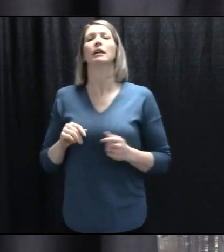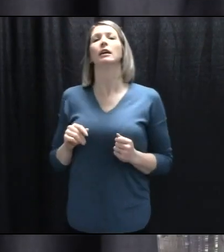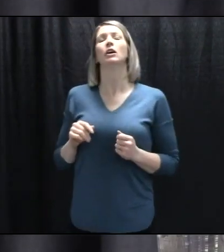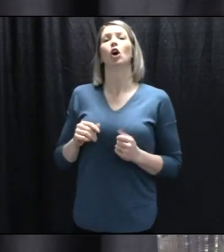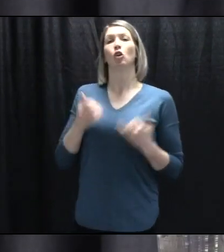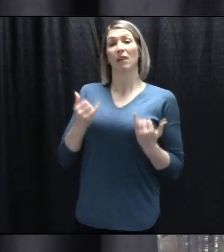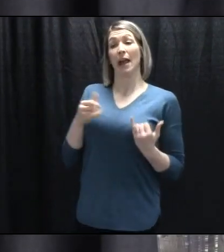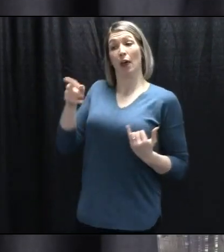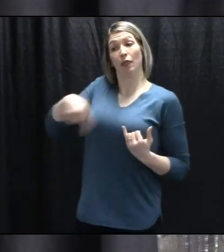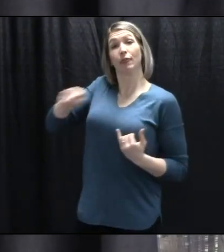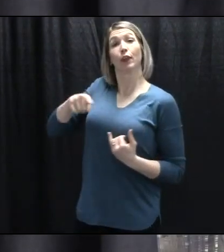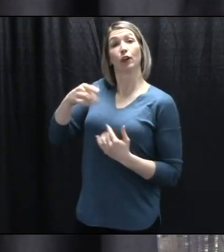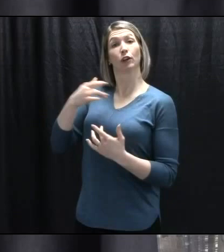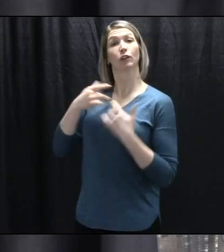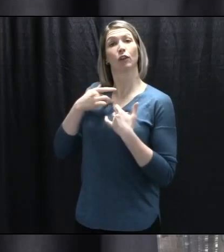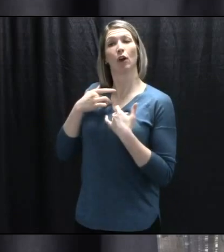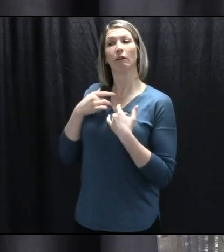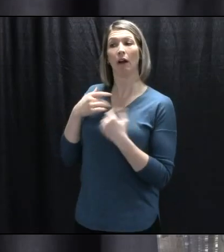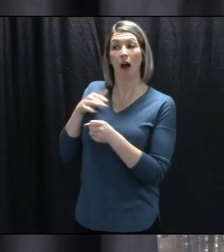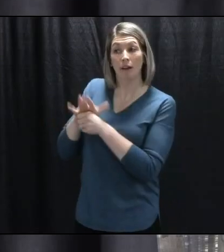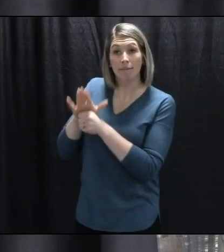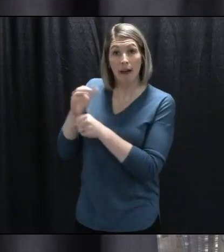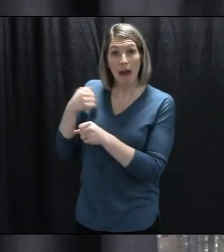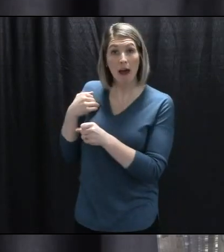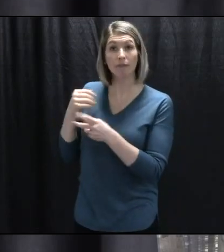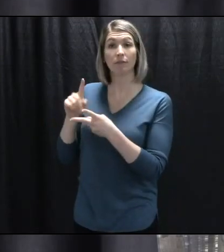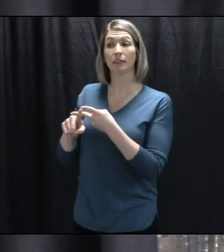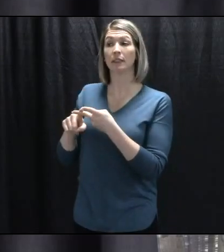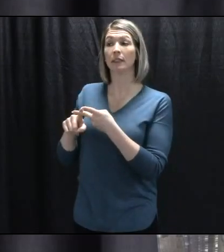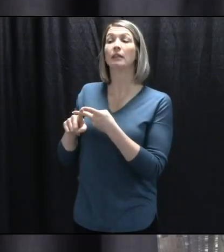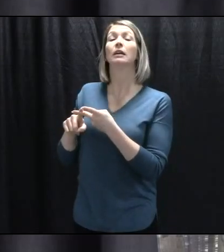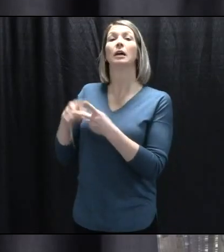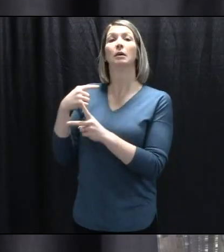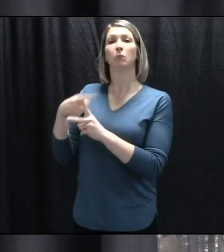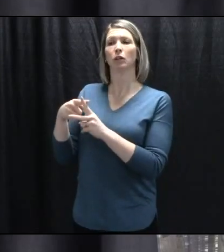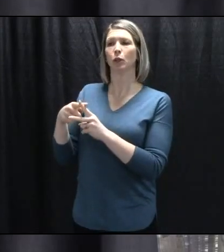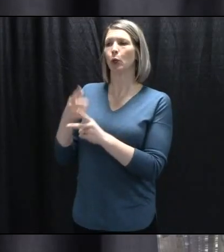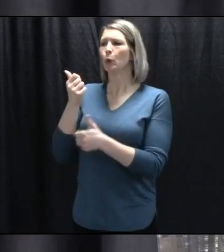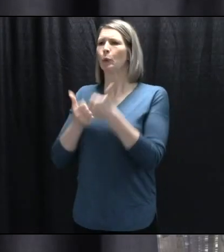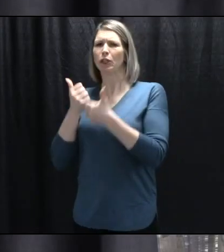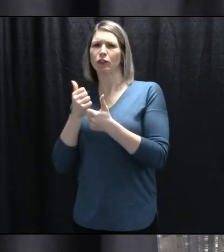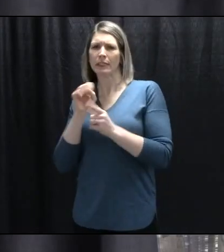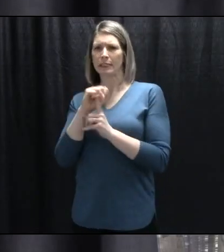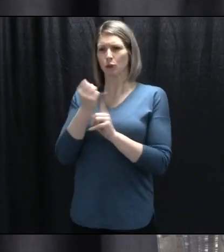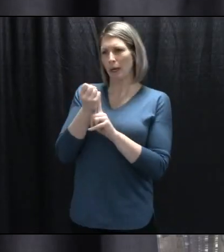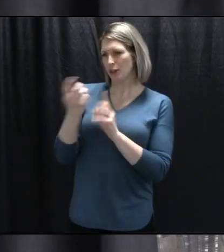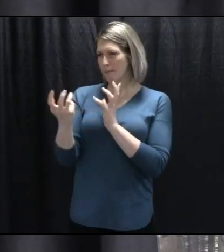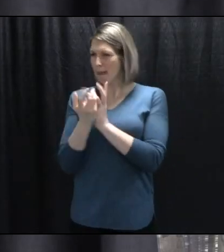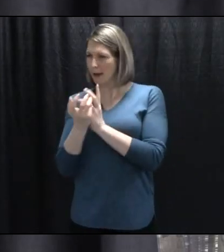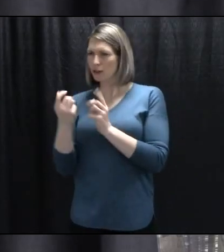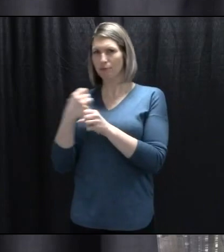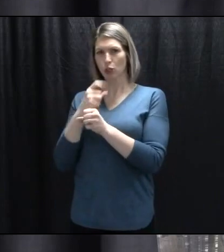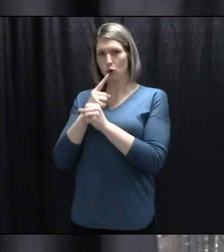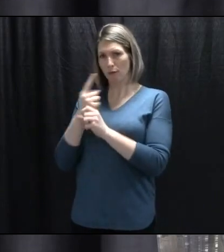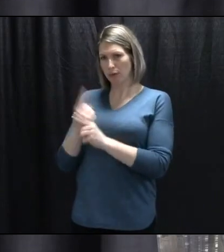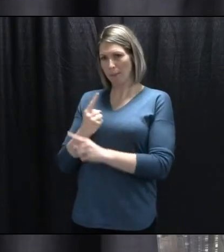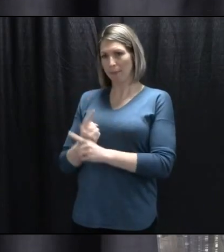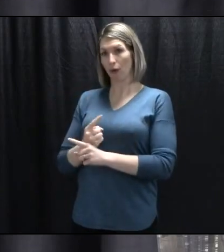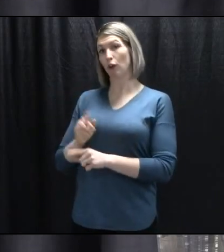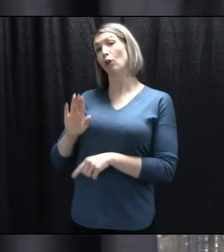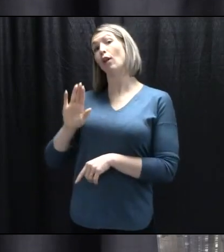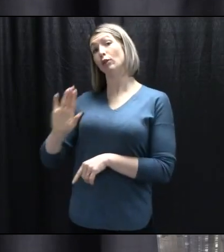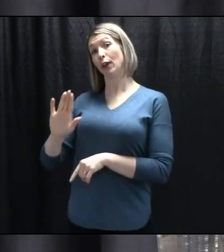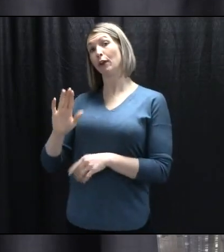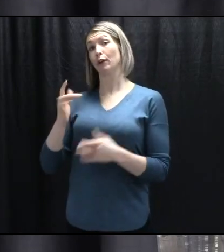trying to do, and as I say, we met with them and discussed with them as recently as yesterday through staff, what it is their concerns